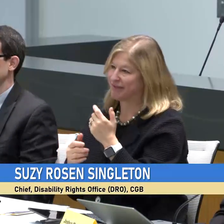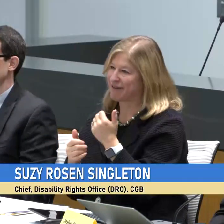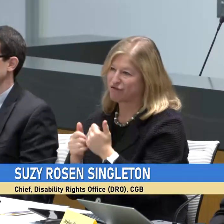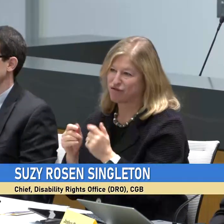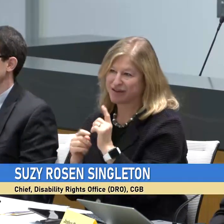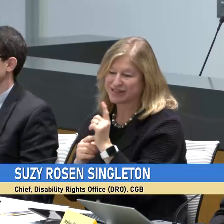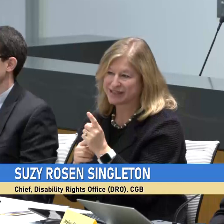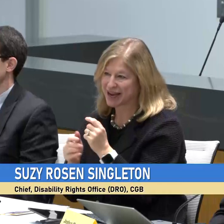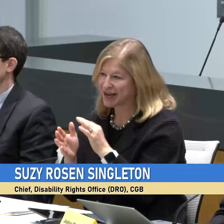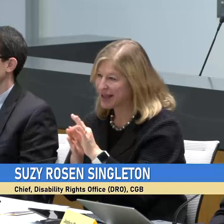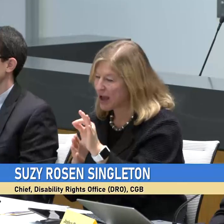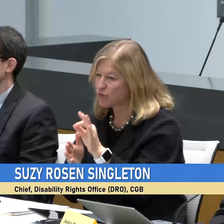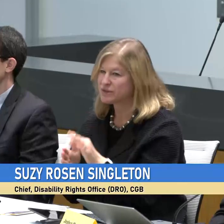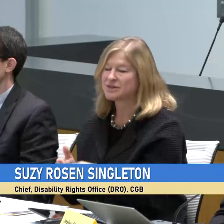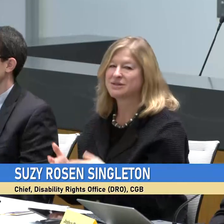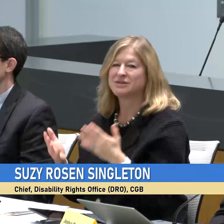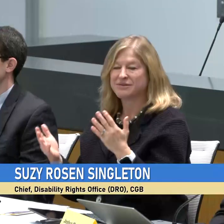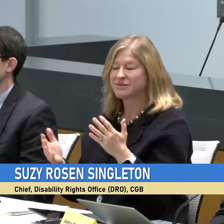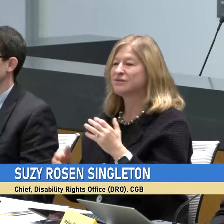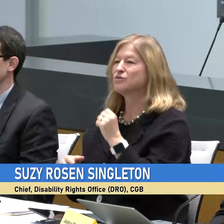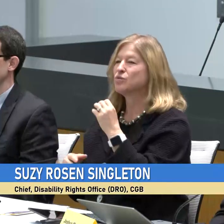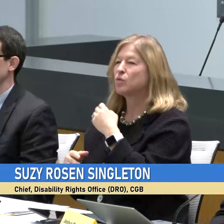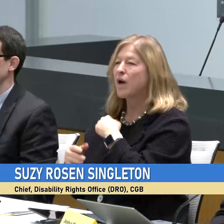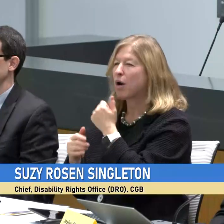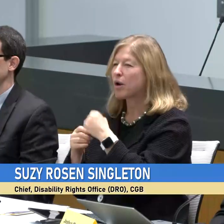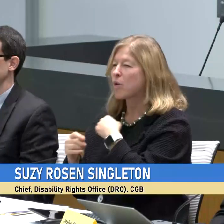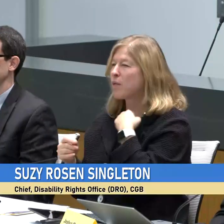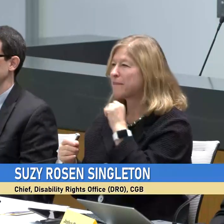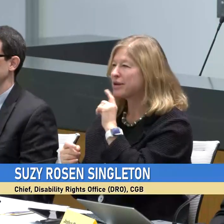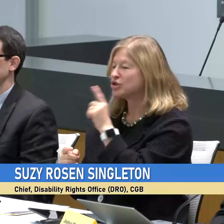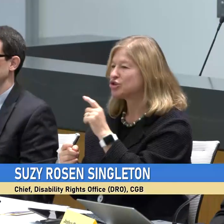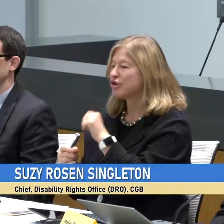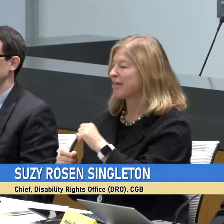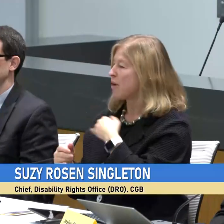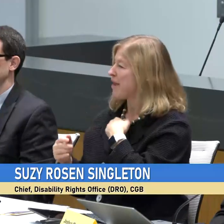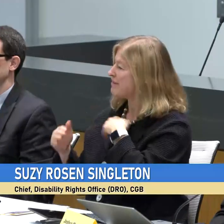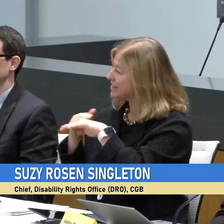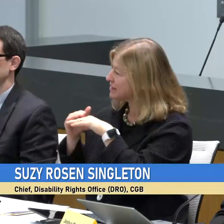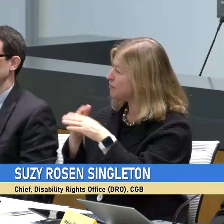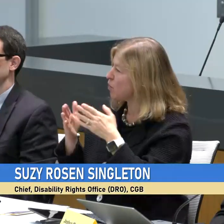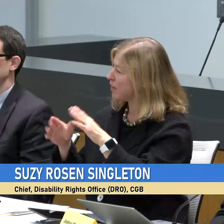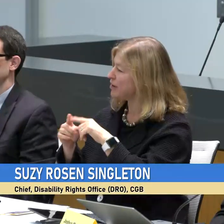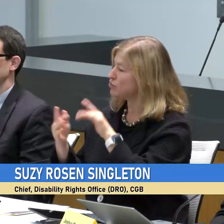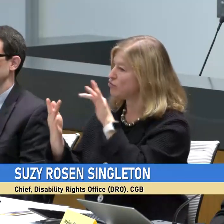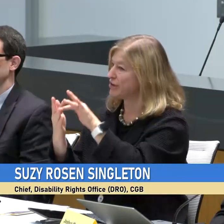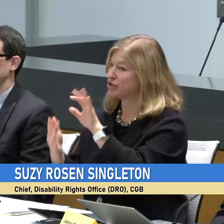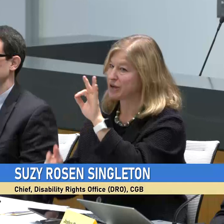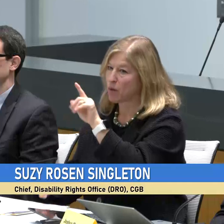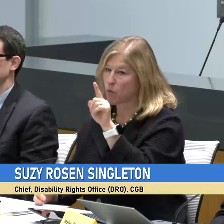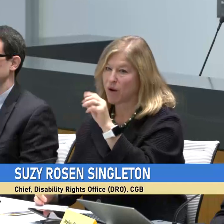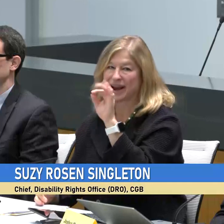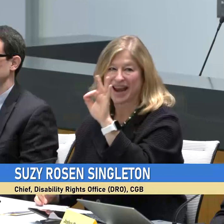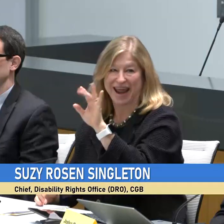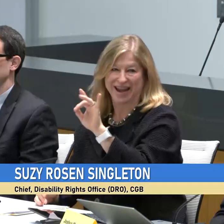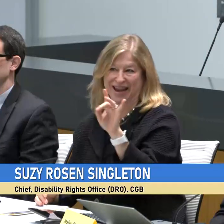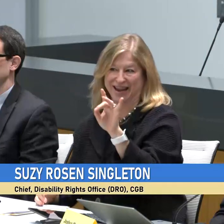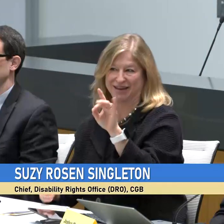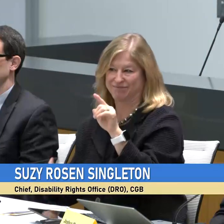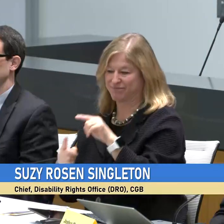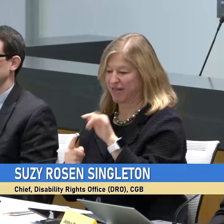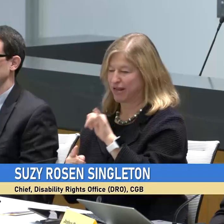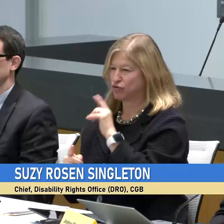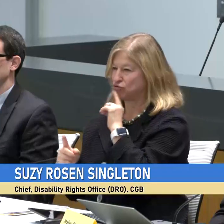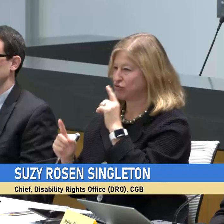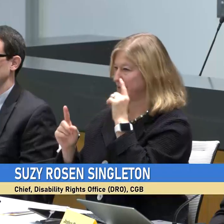commissioners this morning, truly every second counts. So how do we ensure that we have accessible ways